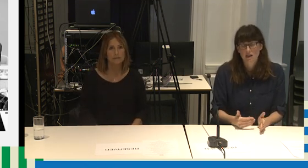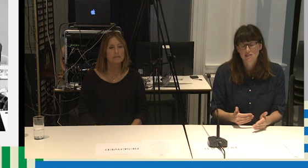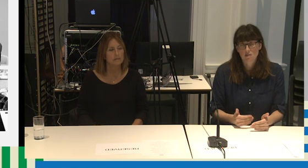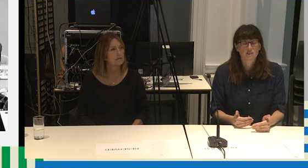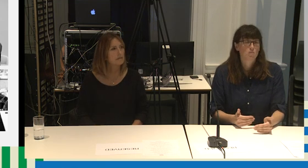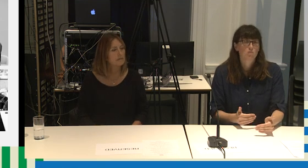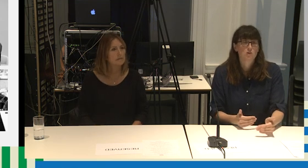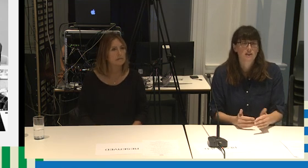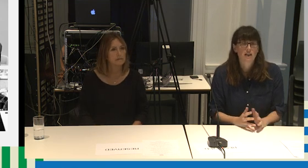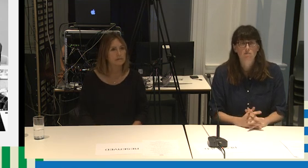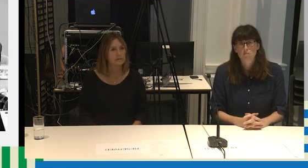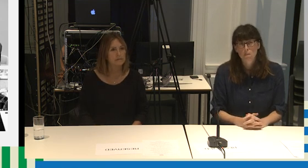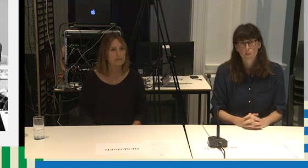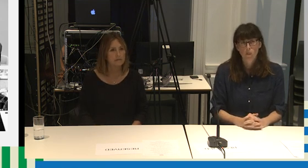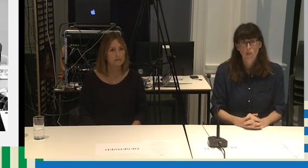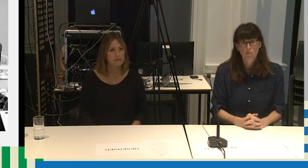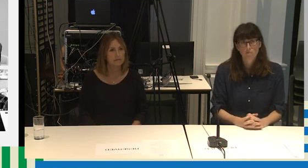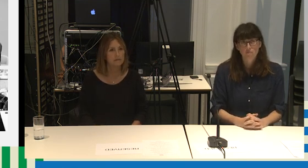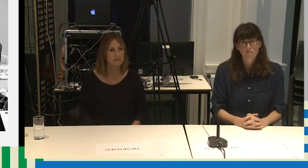was amazing, and it's something that we will do again.